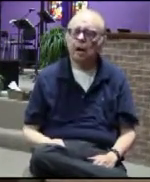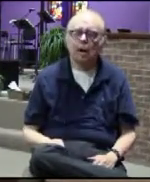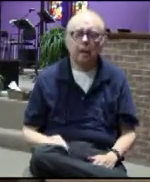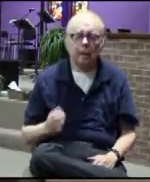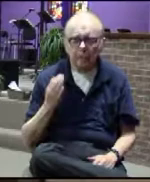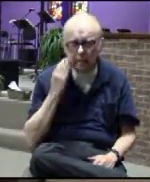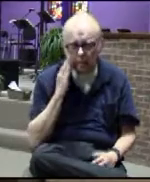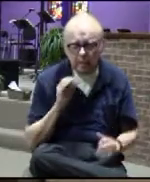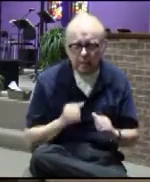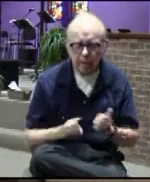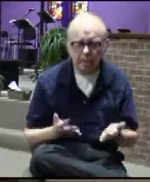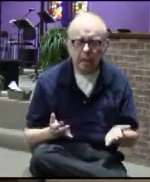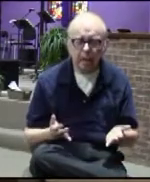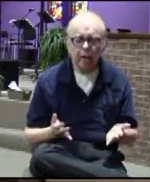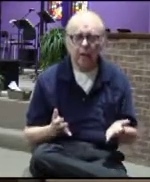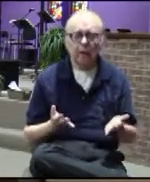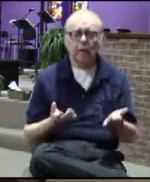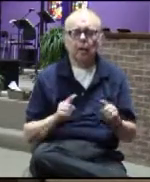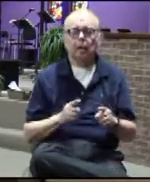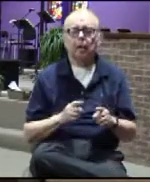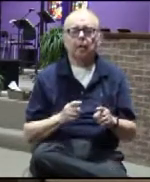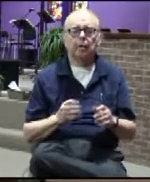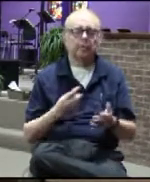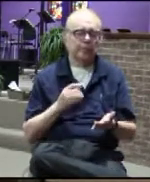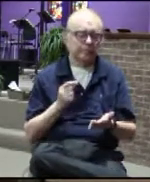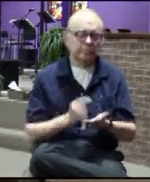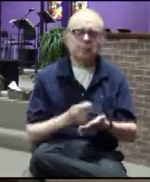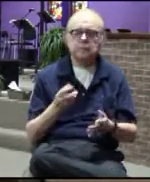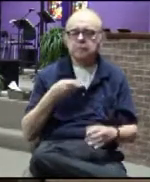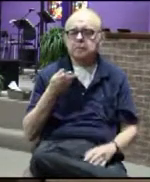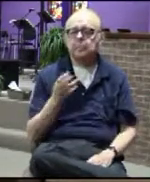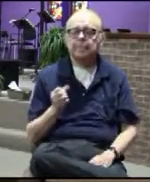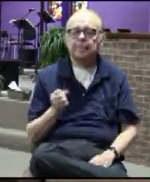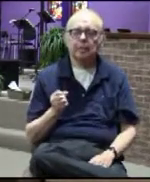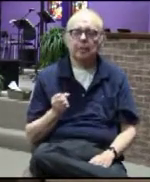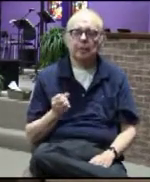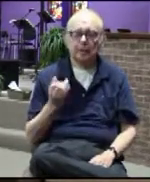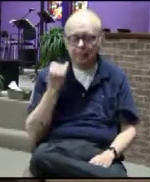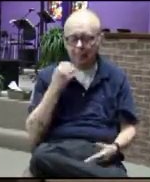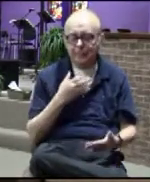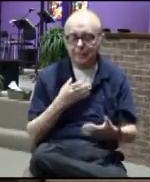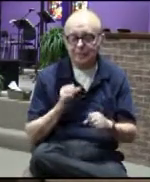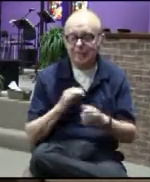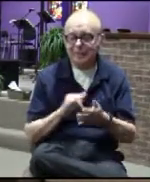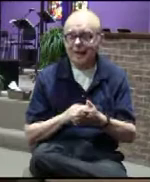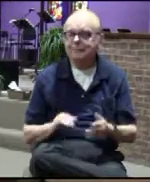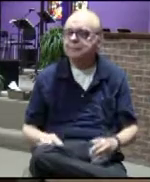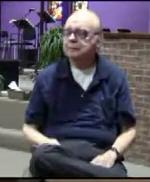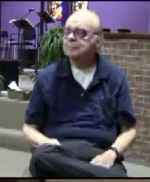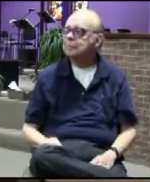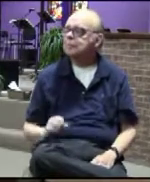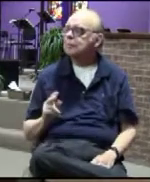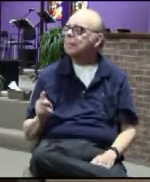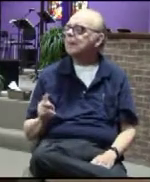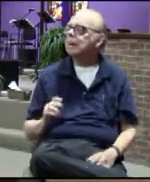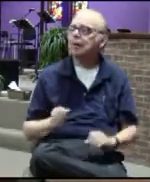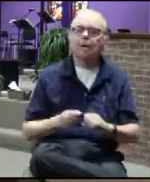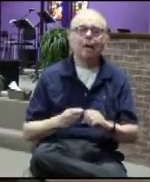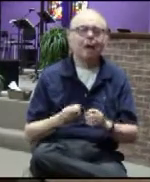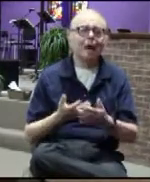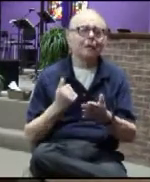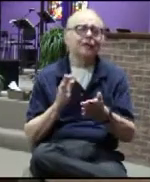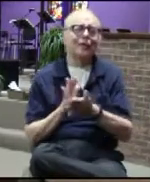you you know how it is when y'all graduated from high school if you made it okay how about